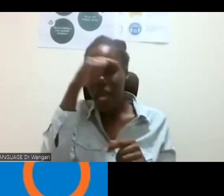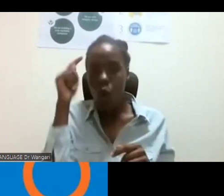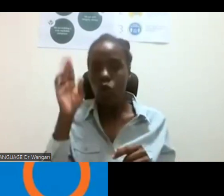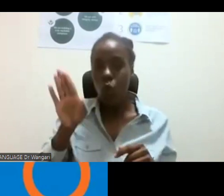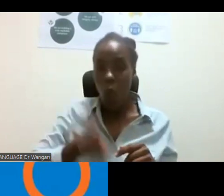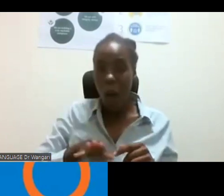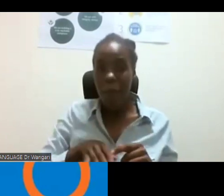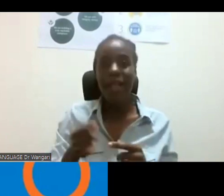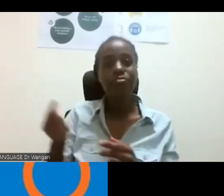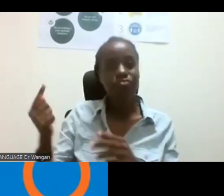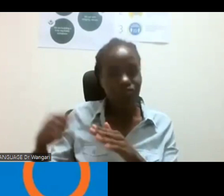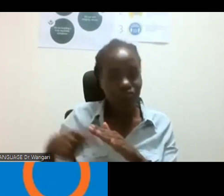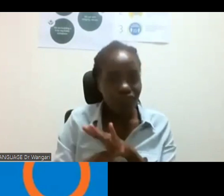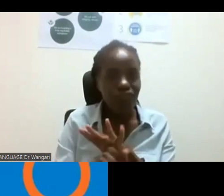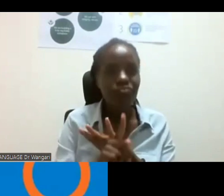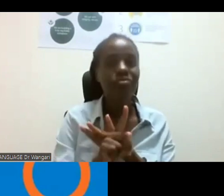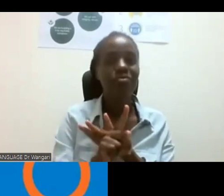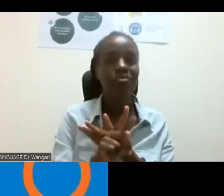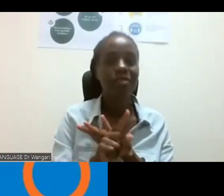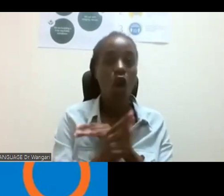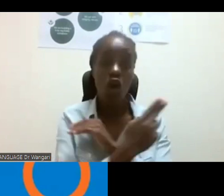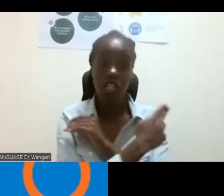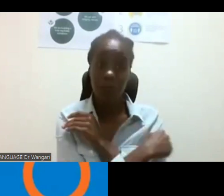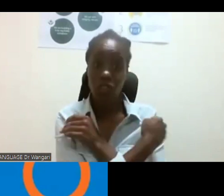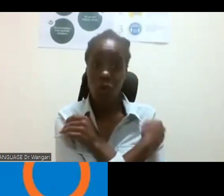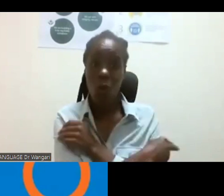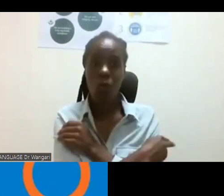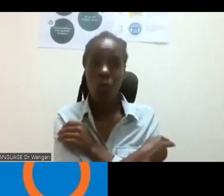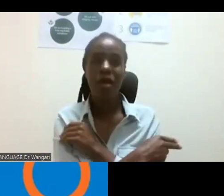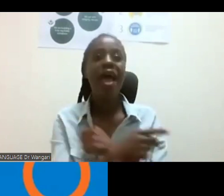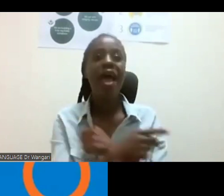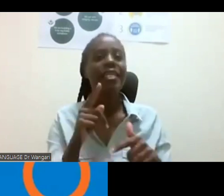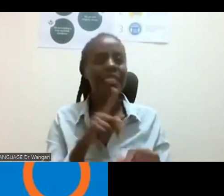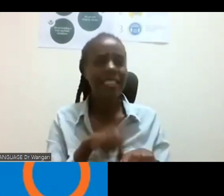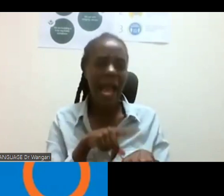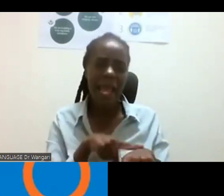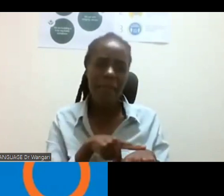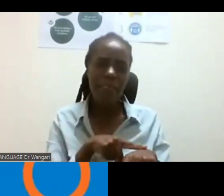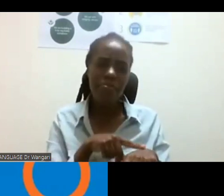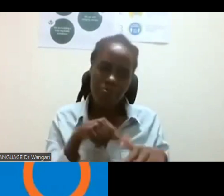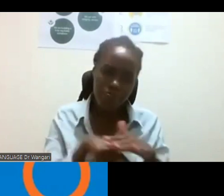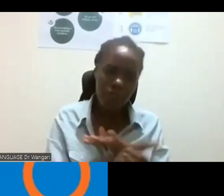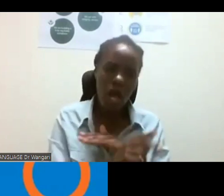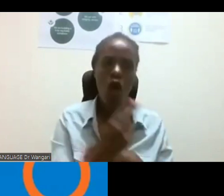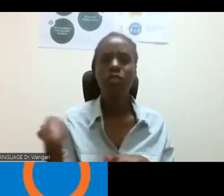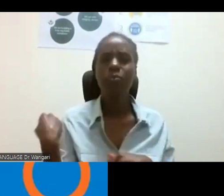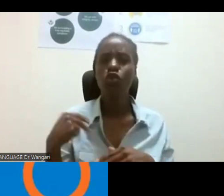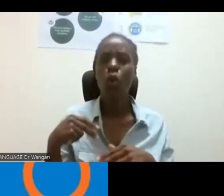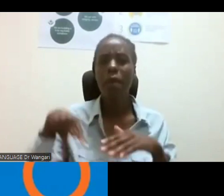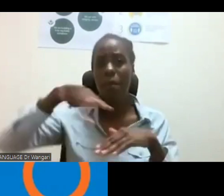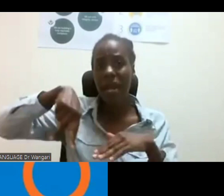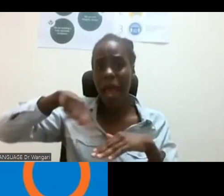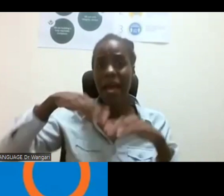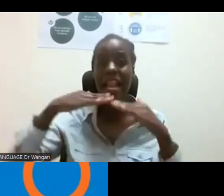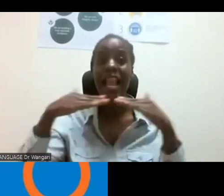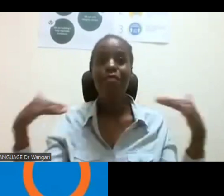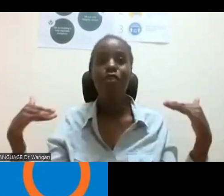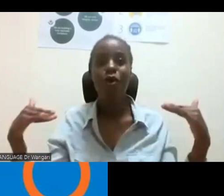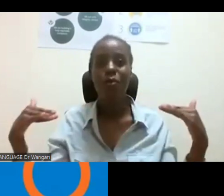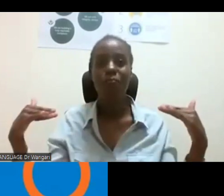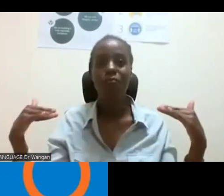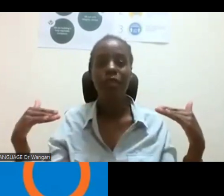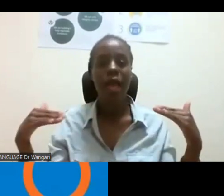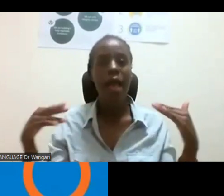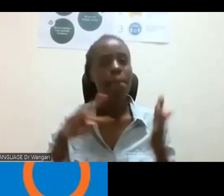care in FGM prevalent countries is provided at primary care level. And most of this is provided by nurses and midwives, in fact.